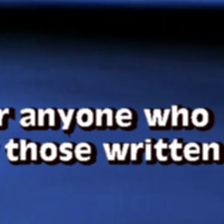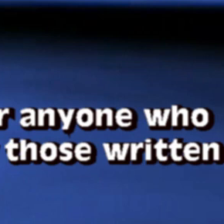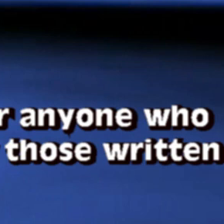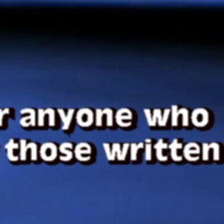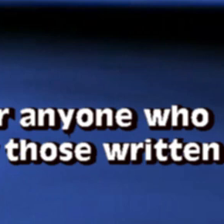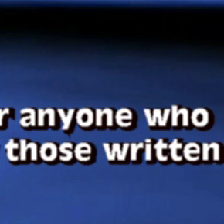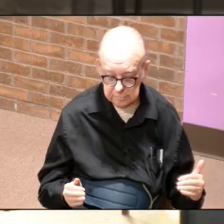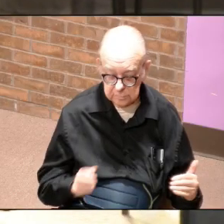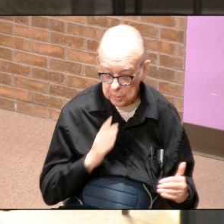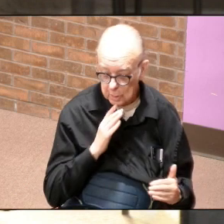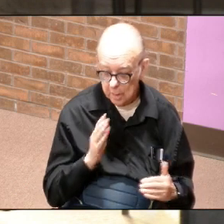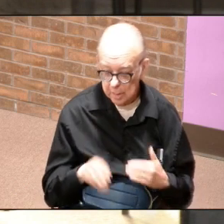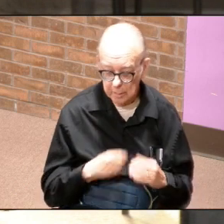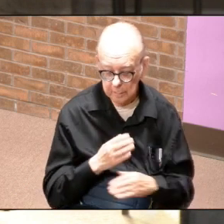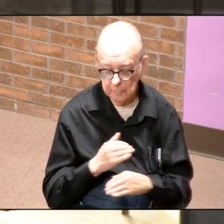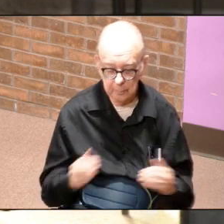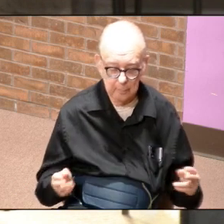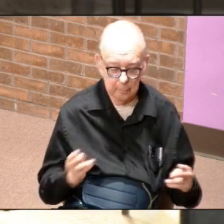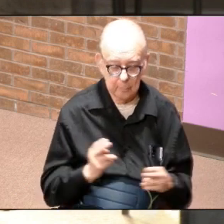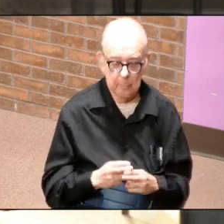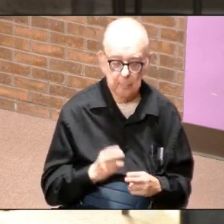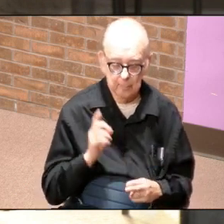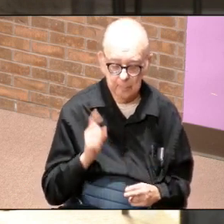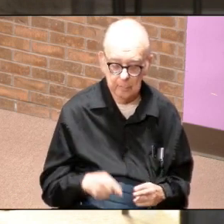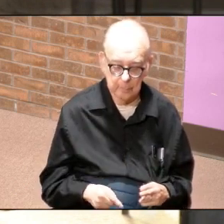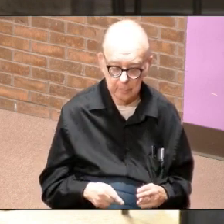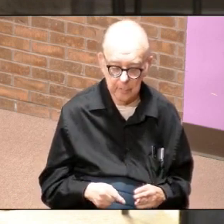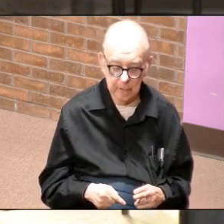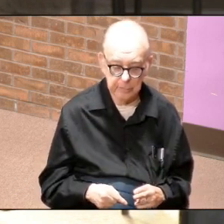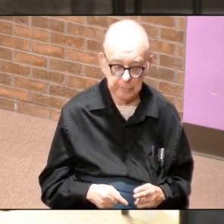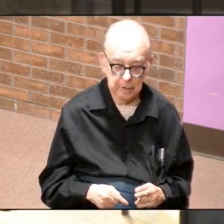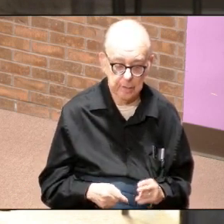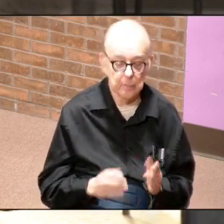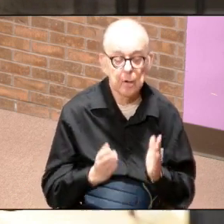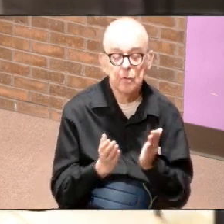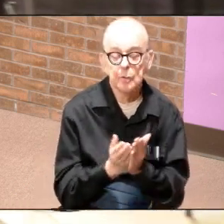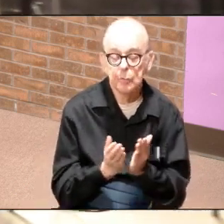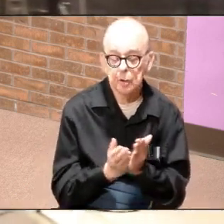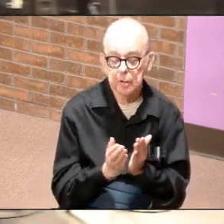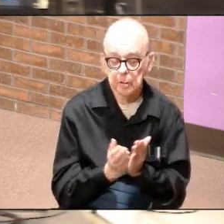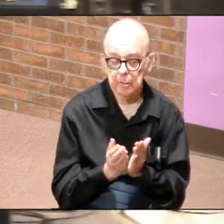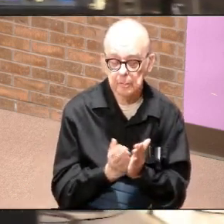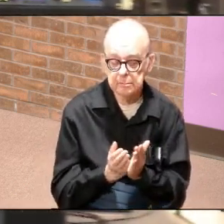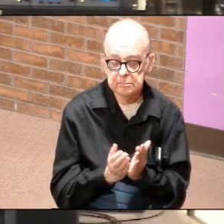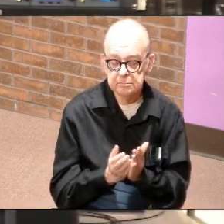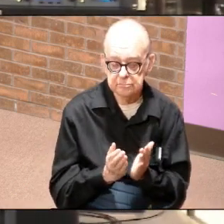about heaven, your name has got to be on the registry.